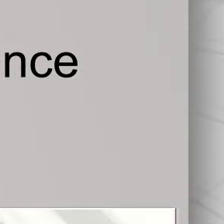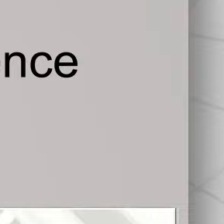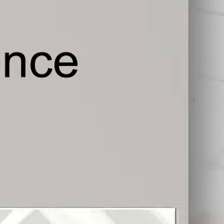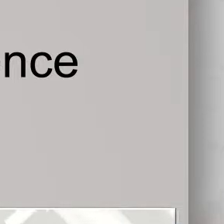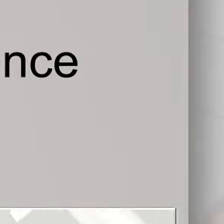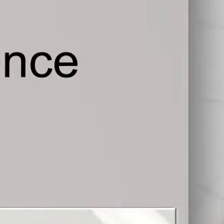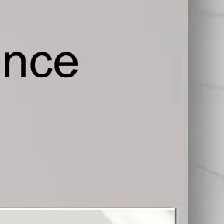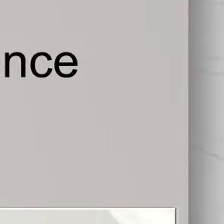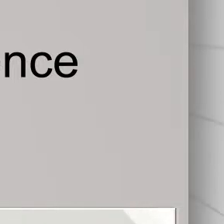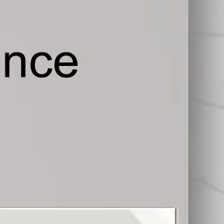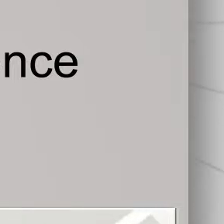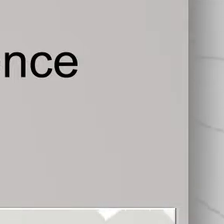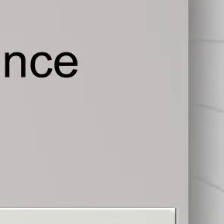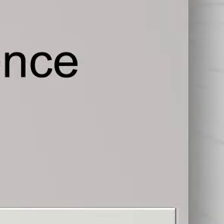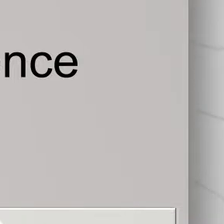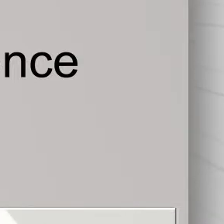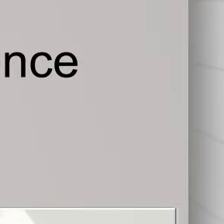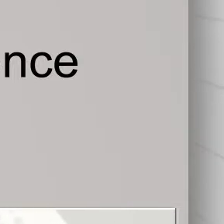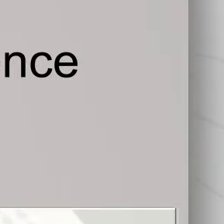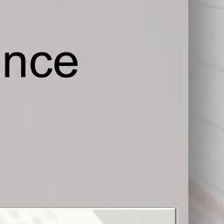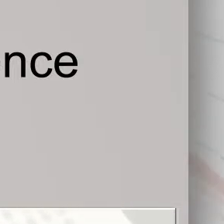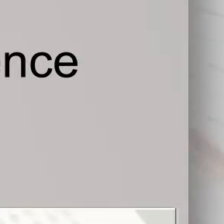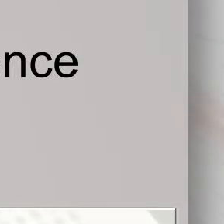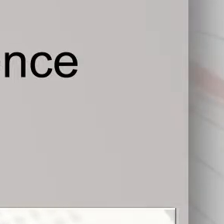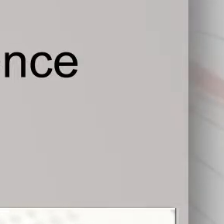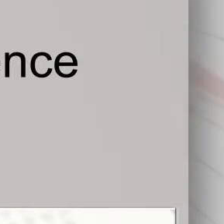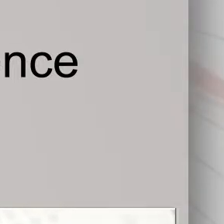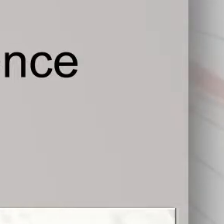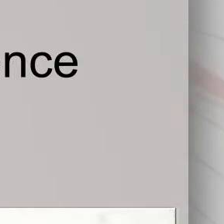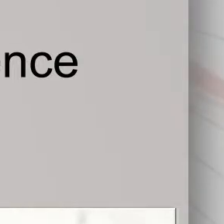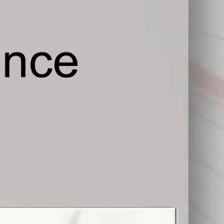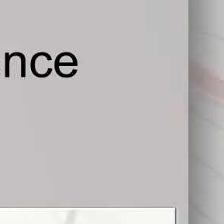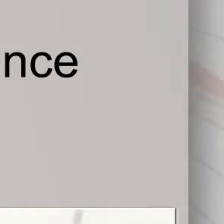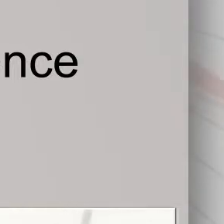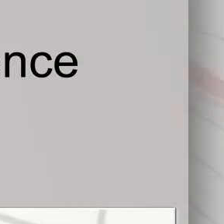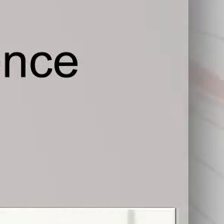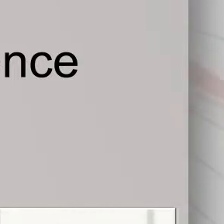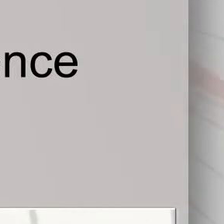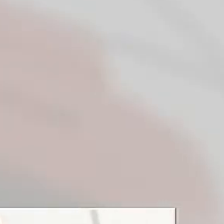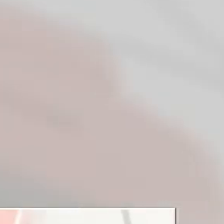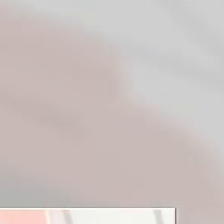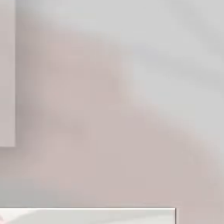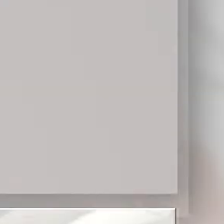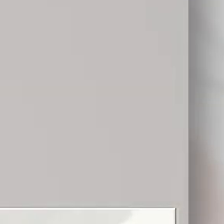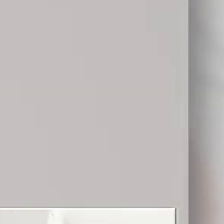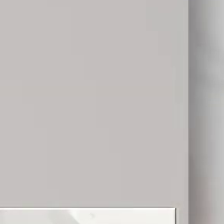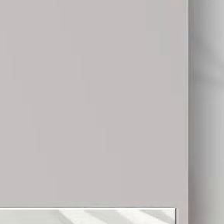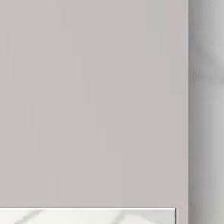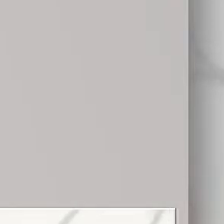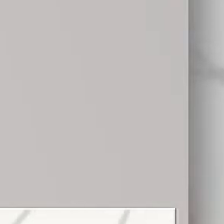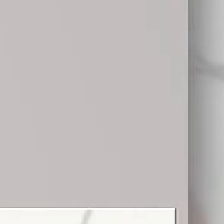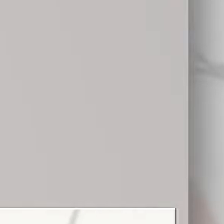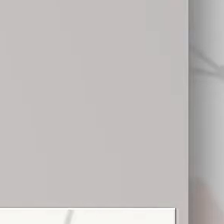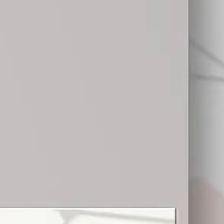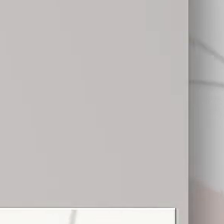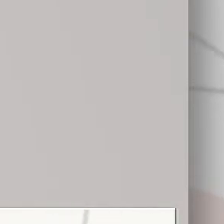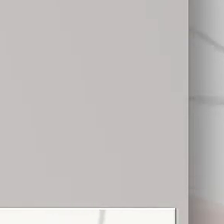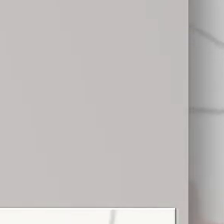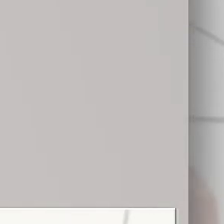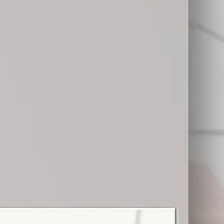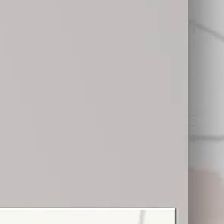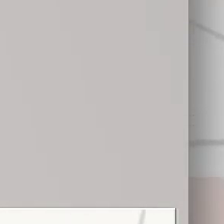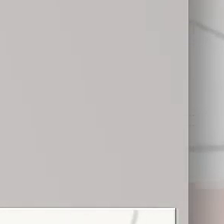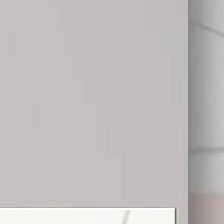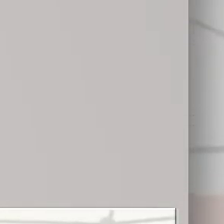aged between 15 to 49 in Kenya have experienced violence since age of 15. Currently, the prevalence of